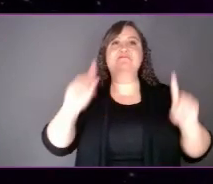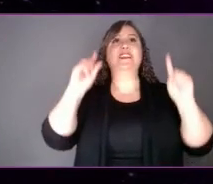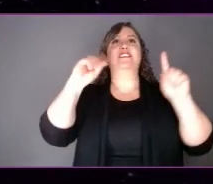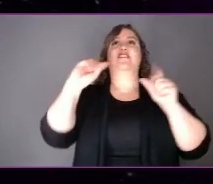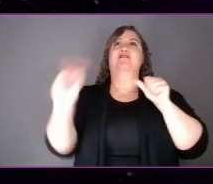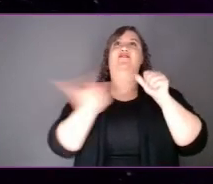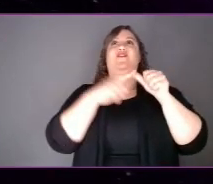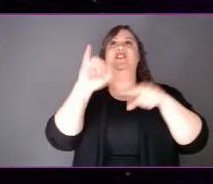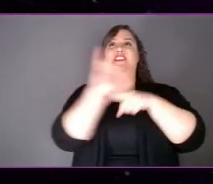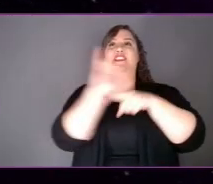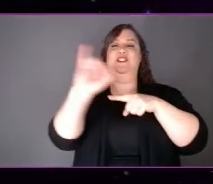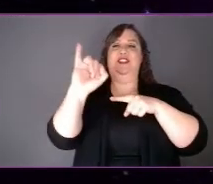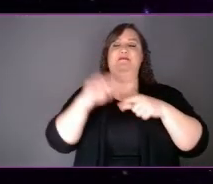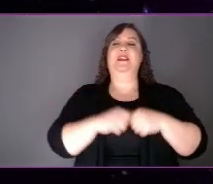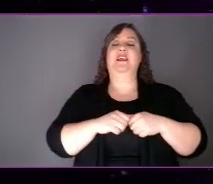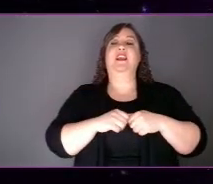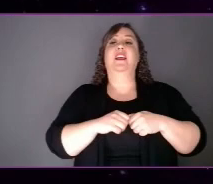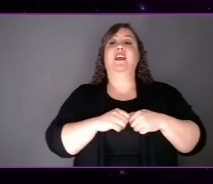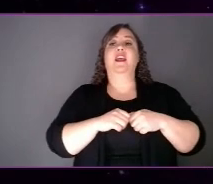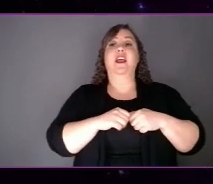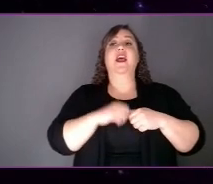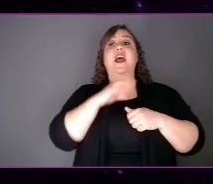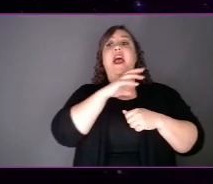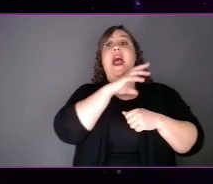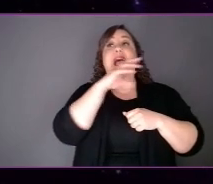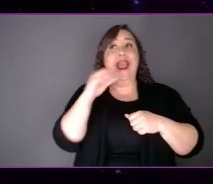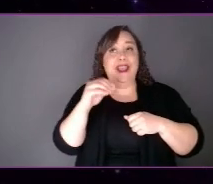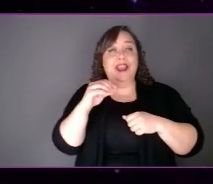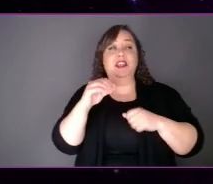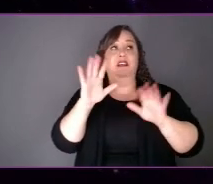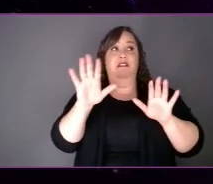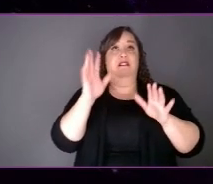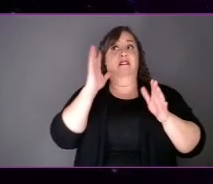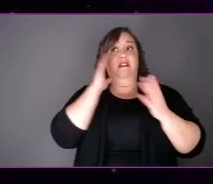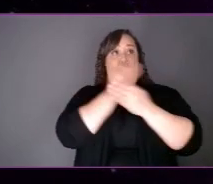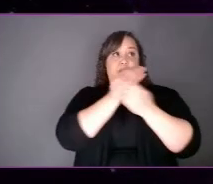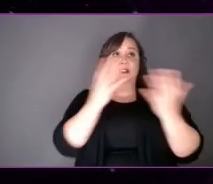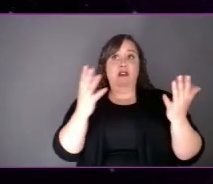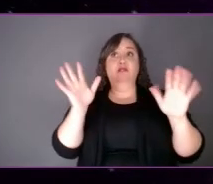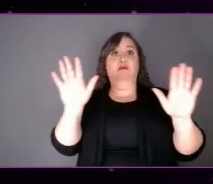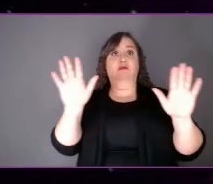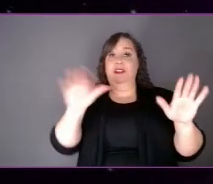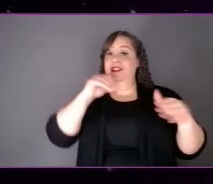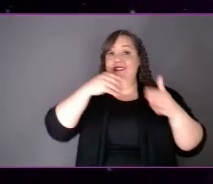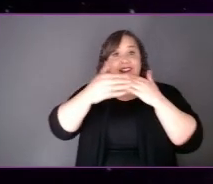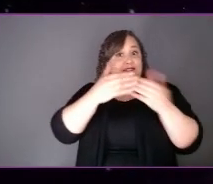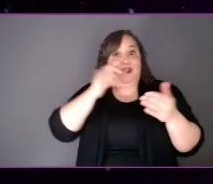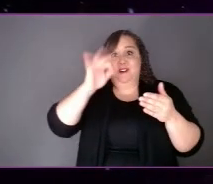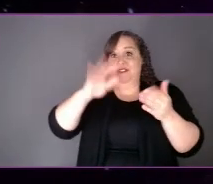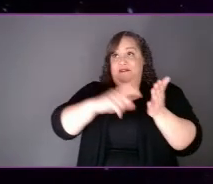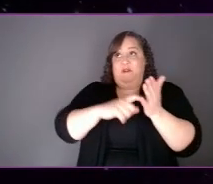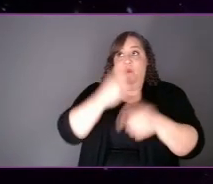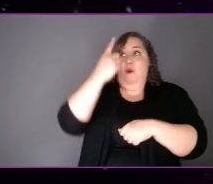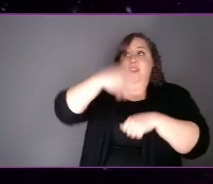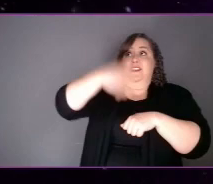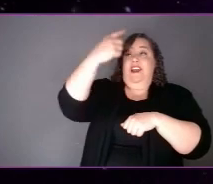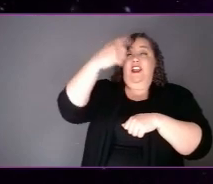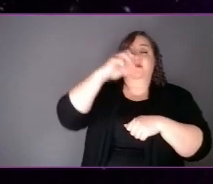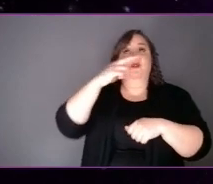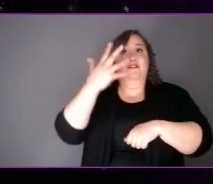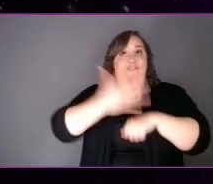And to hop on that note, I would just say that it doesn't matter whether or not it takes you once or 5 times